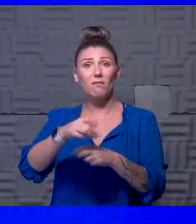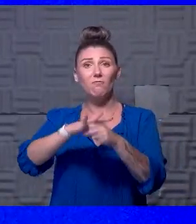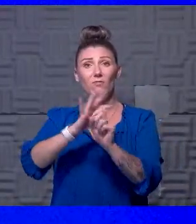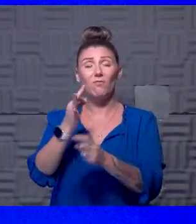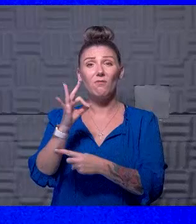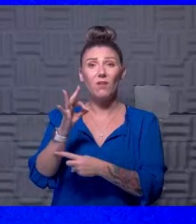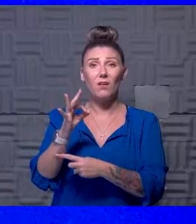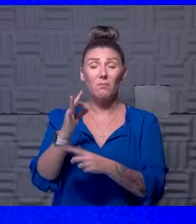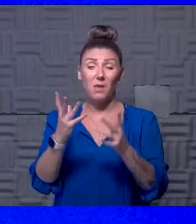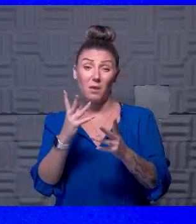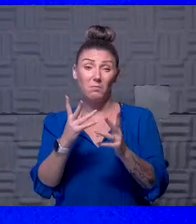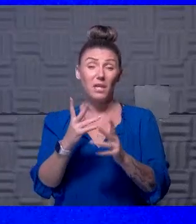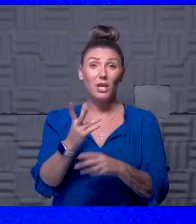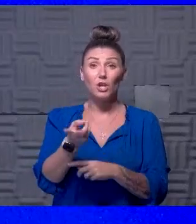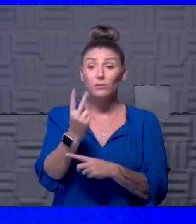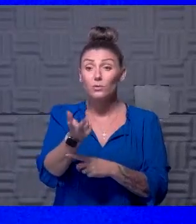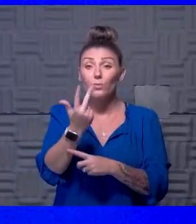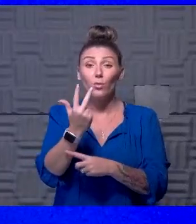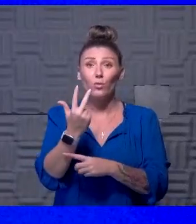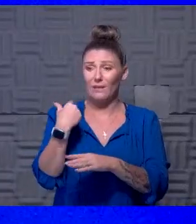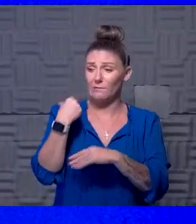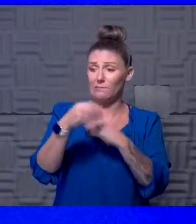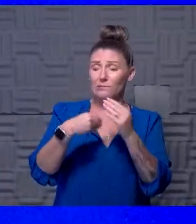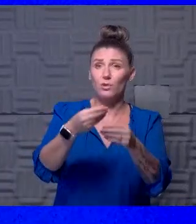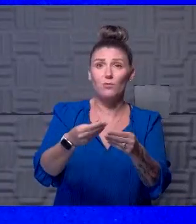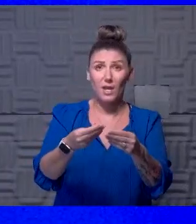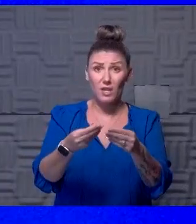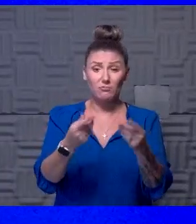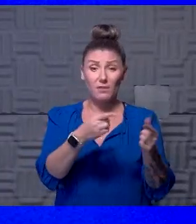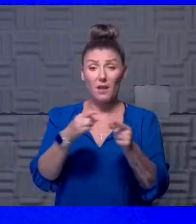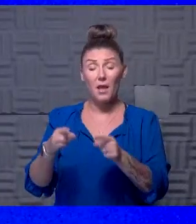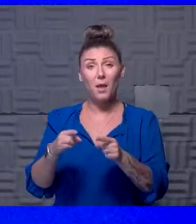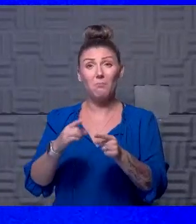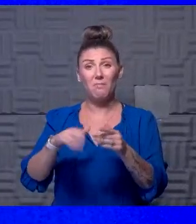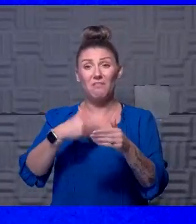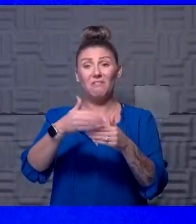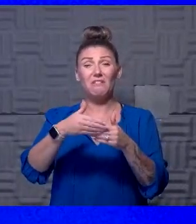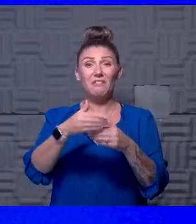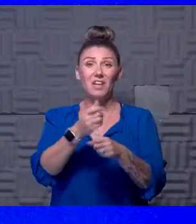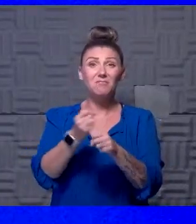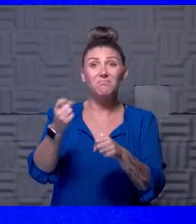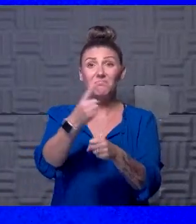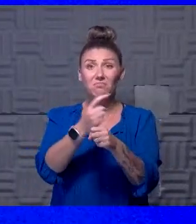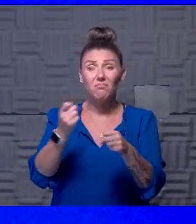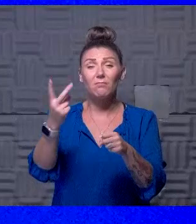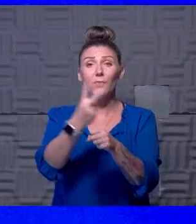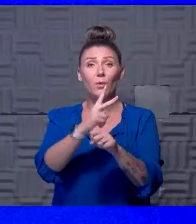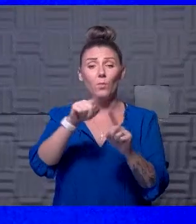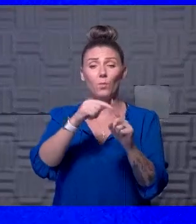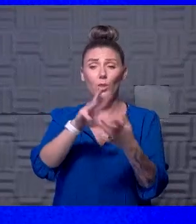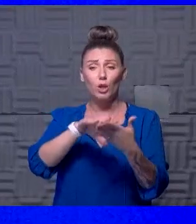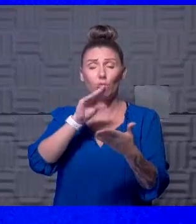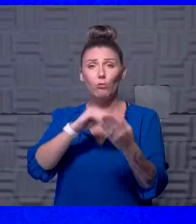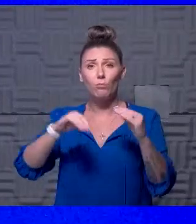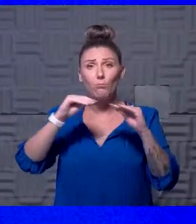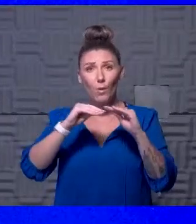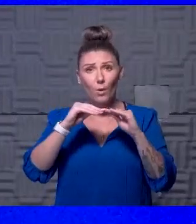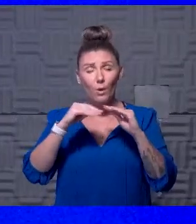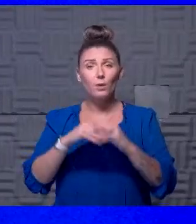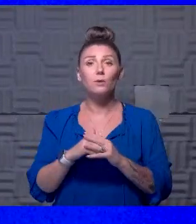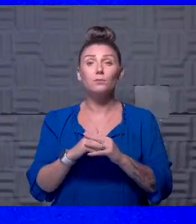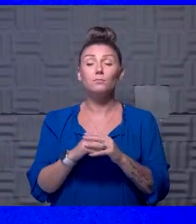3 iterations or generations coming down in the next few years about this as we learn more and more about this. A lot of